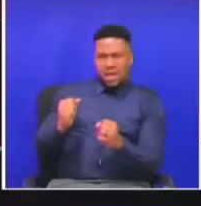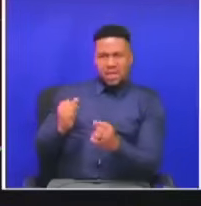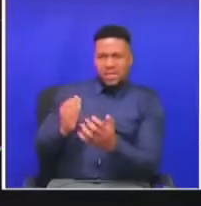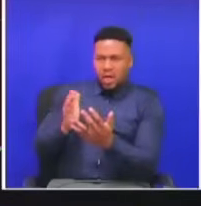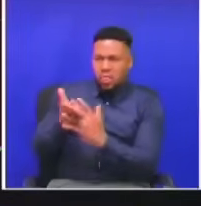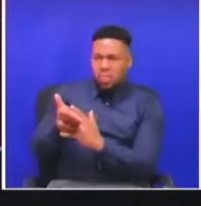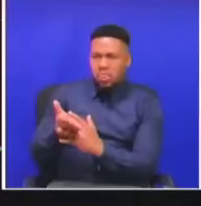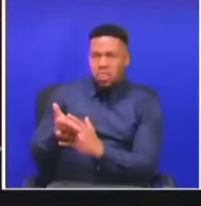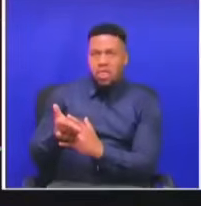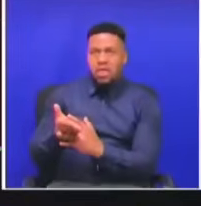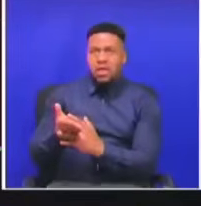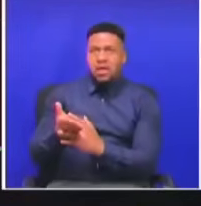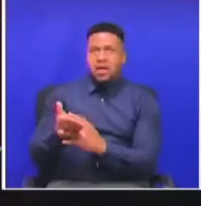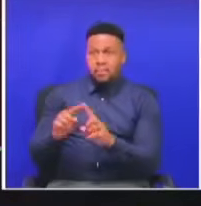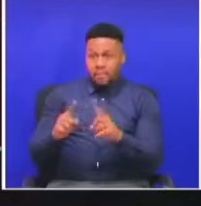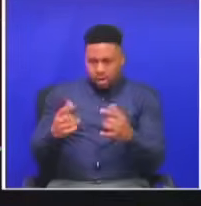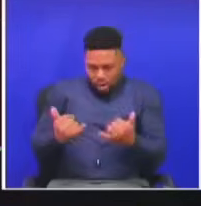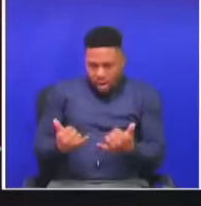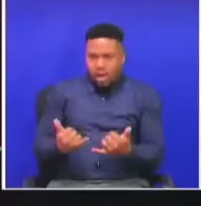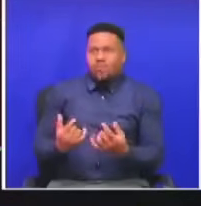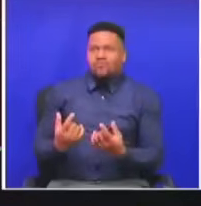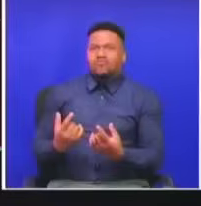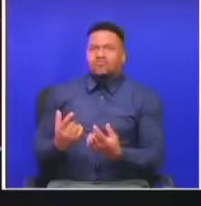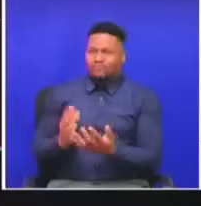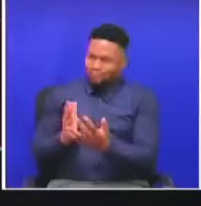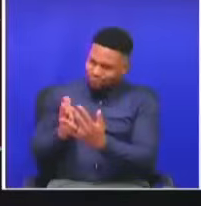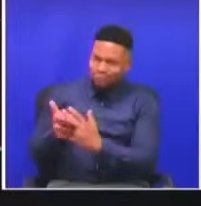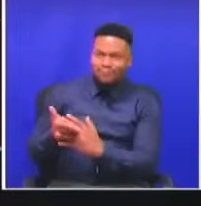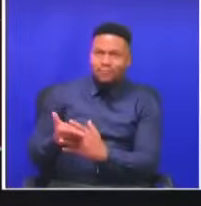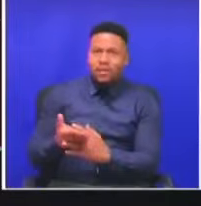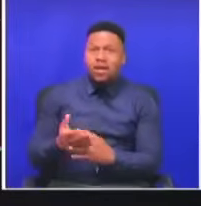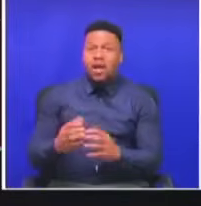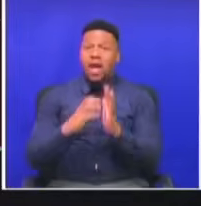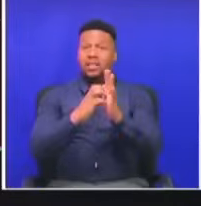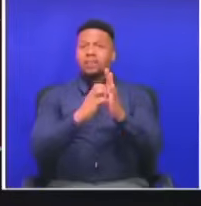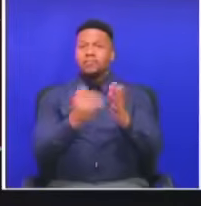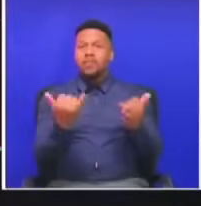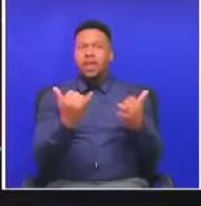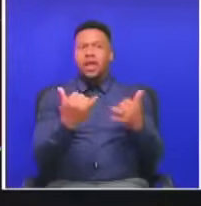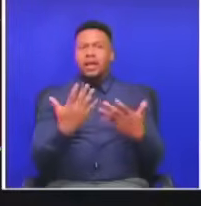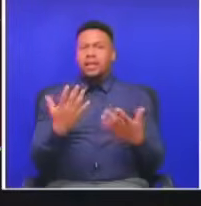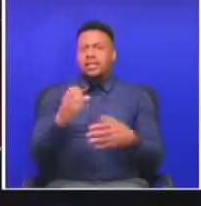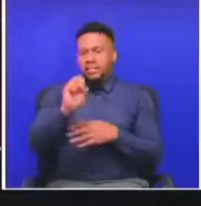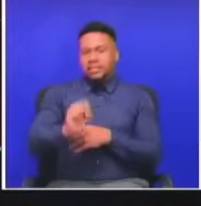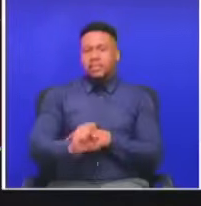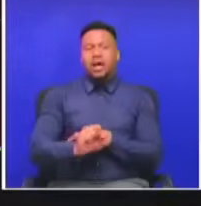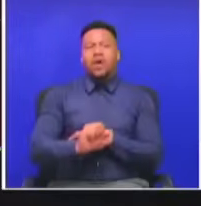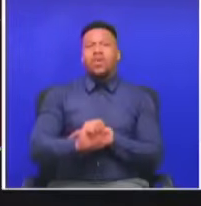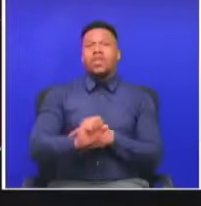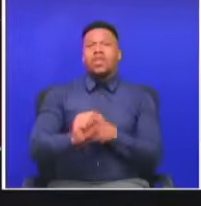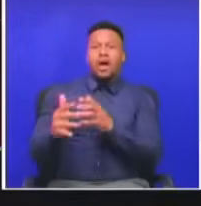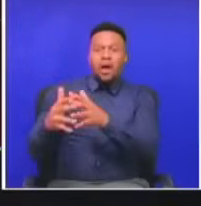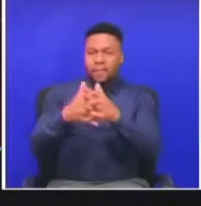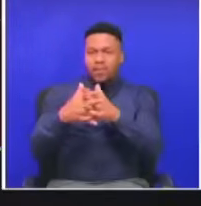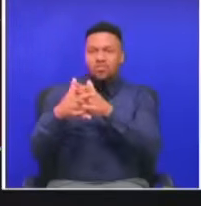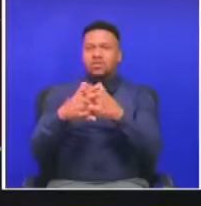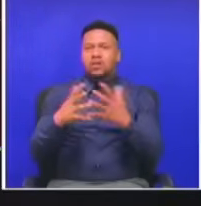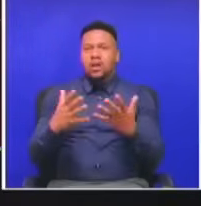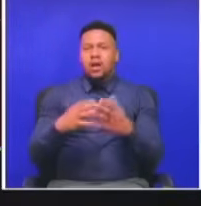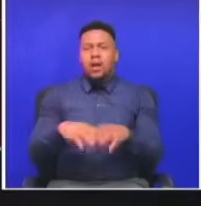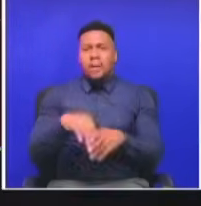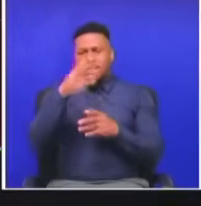doing so. A case in point, for instance, is Latin America. We have not, beyond just Brazil,